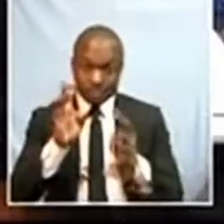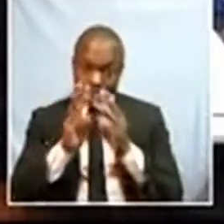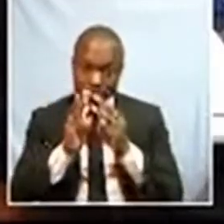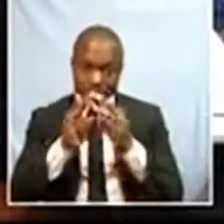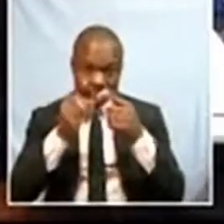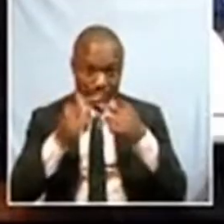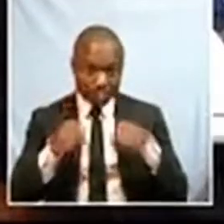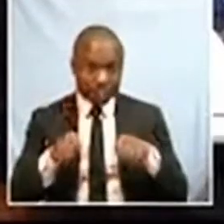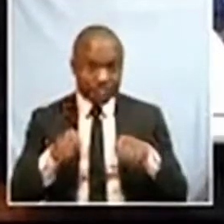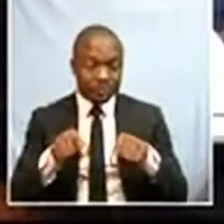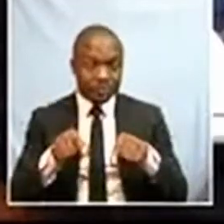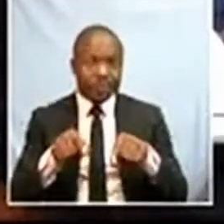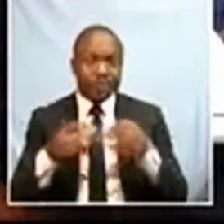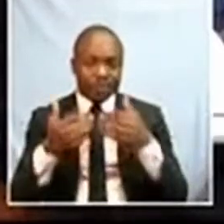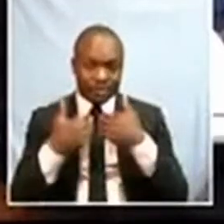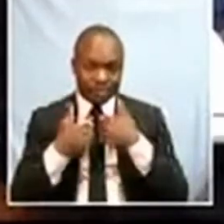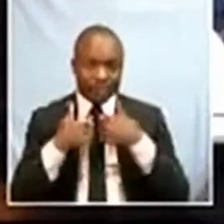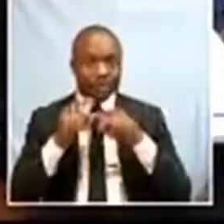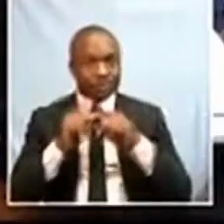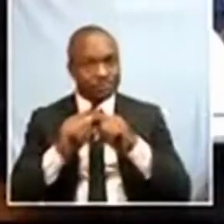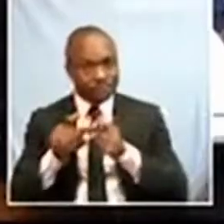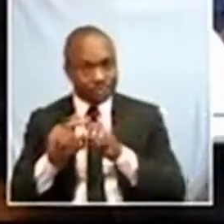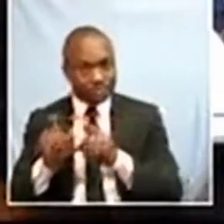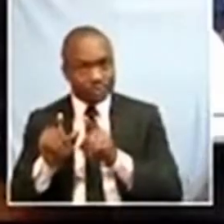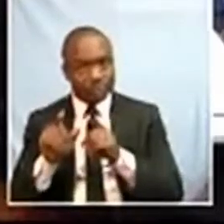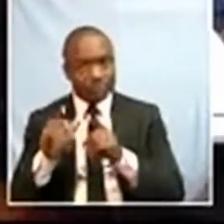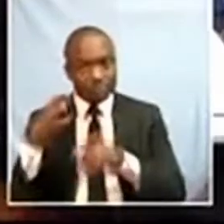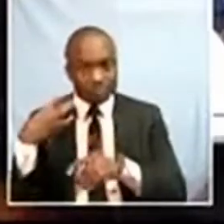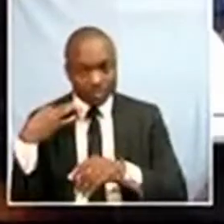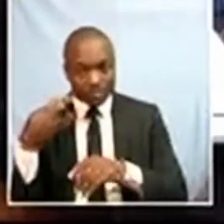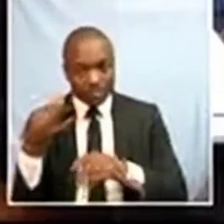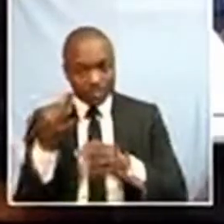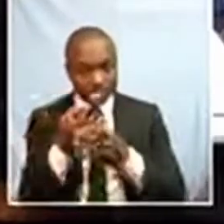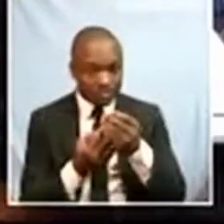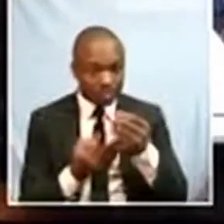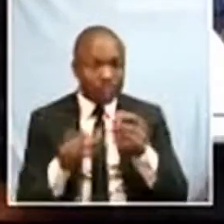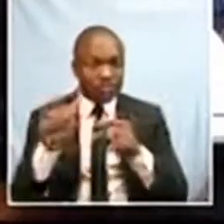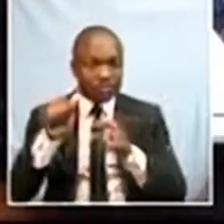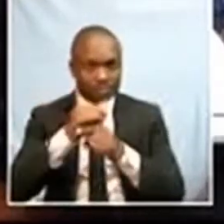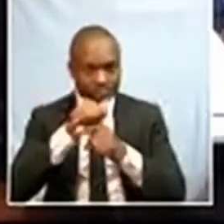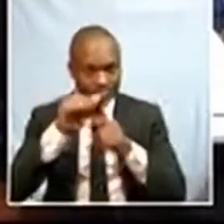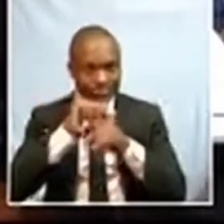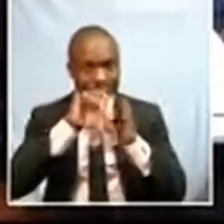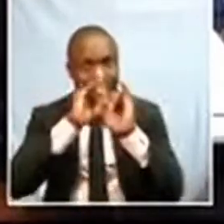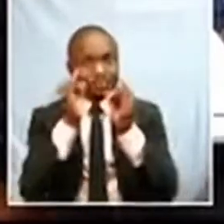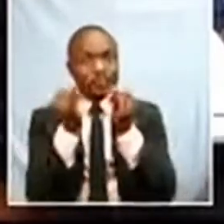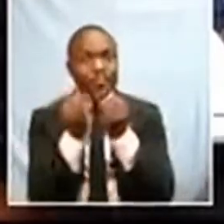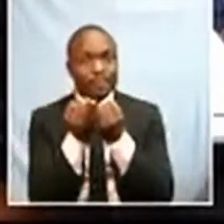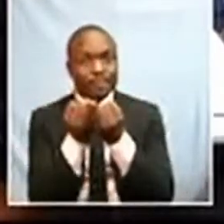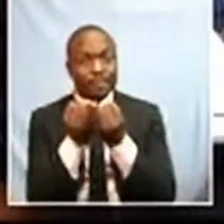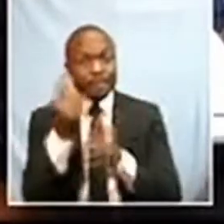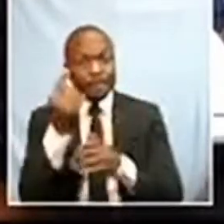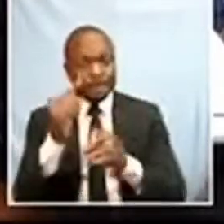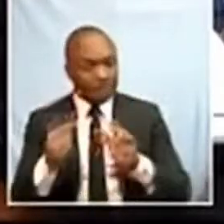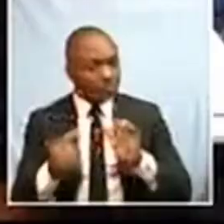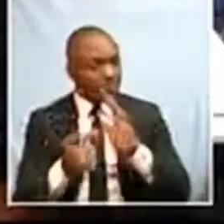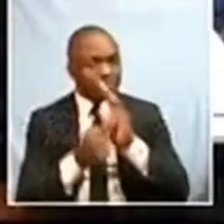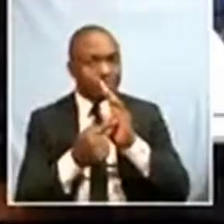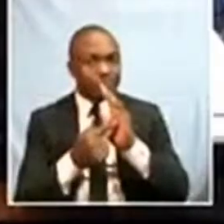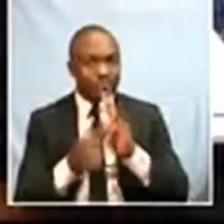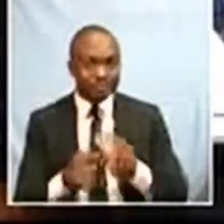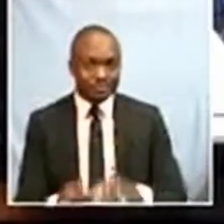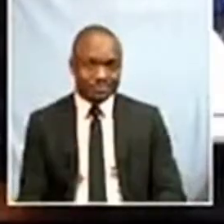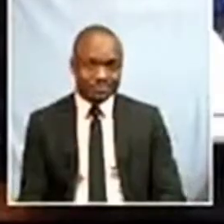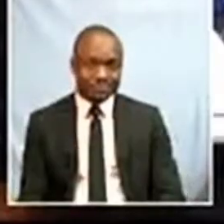and we had quite a number of applications from training institutions. And so one of the strong points that came out